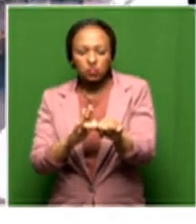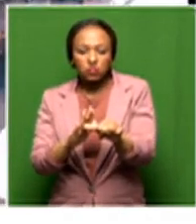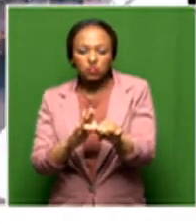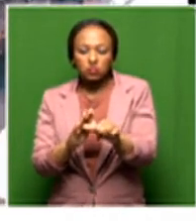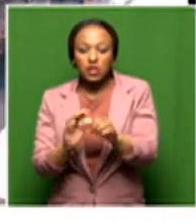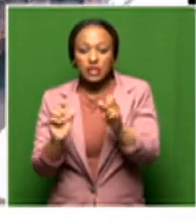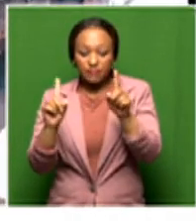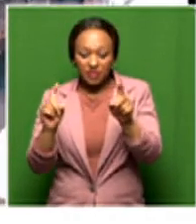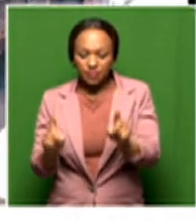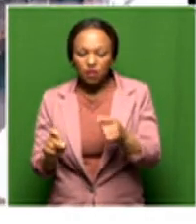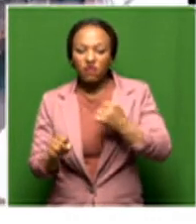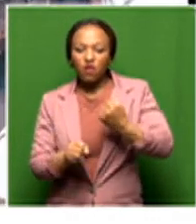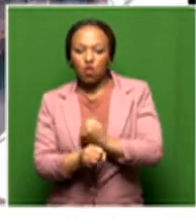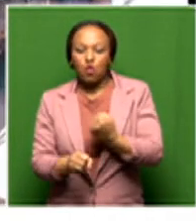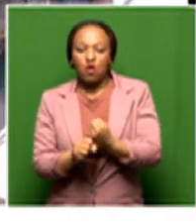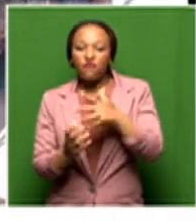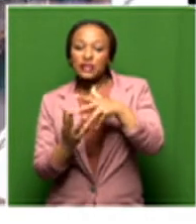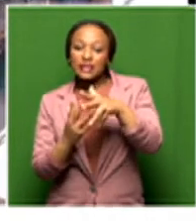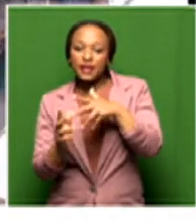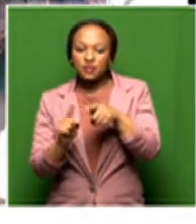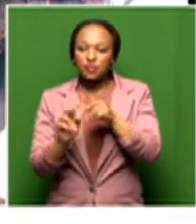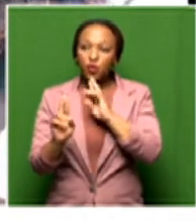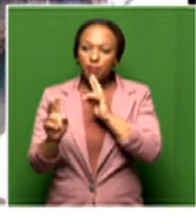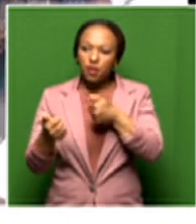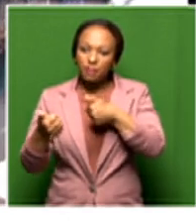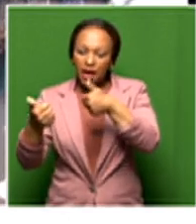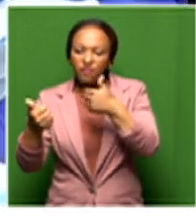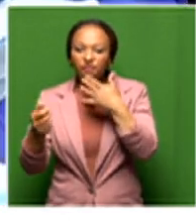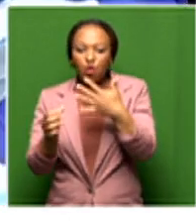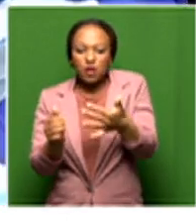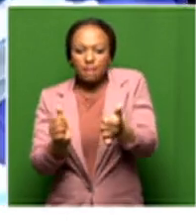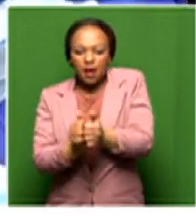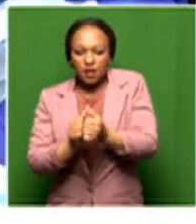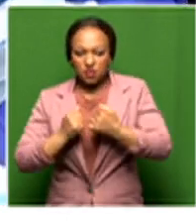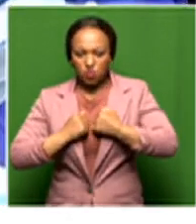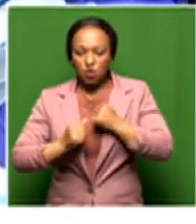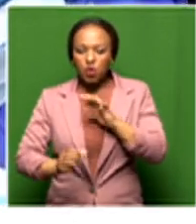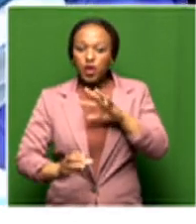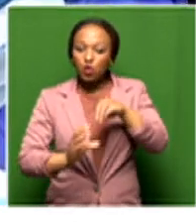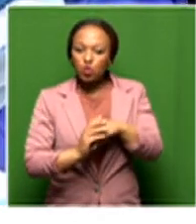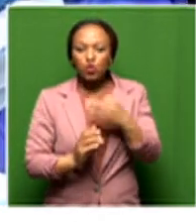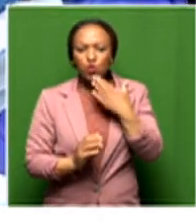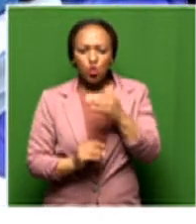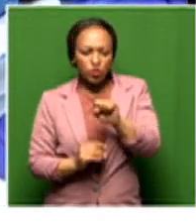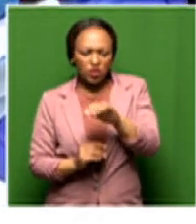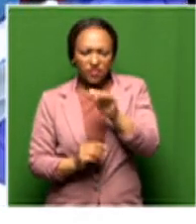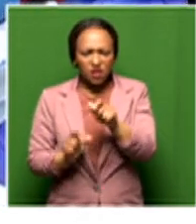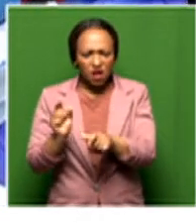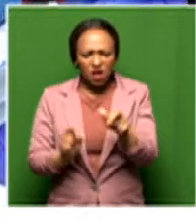us, which is exactly transparency and reporting back to all of our stakeholders, including ordinary South